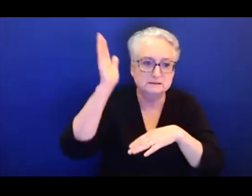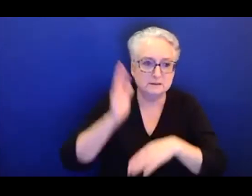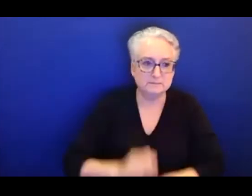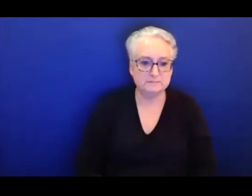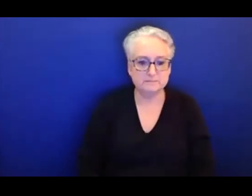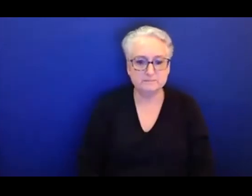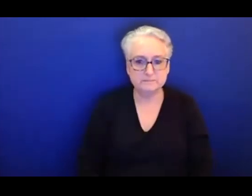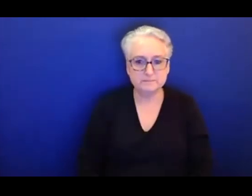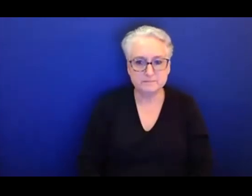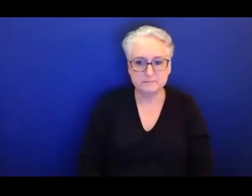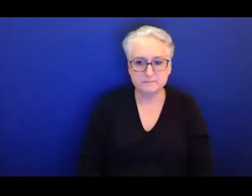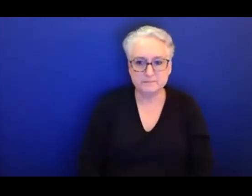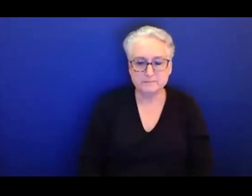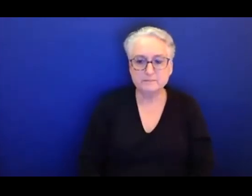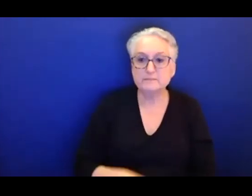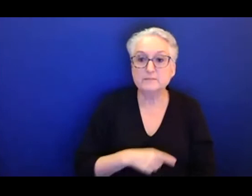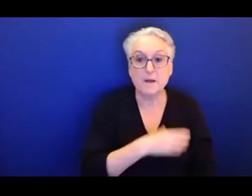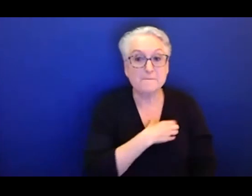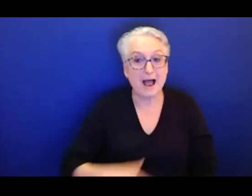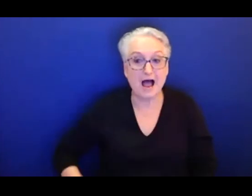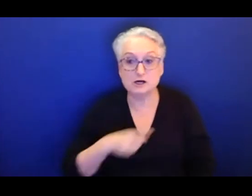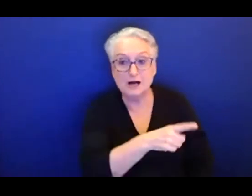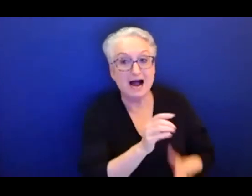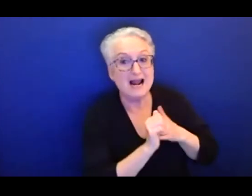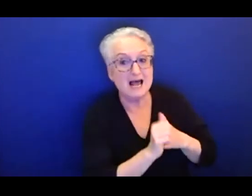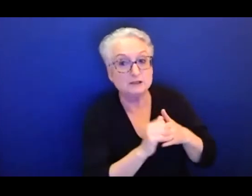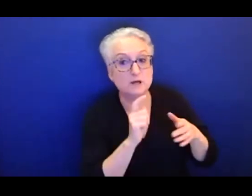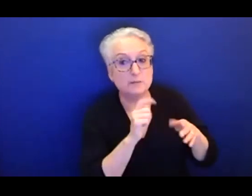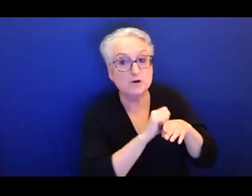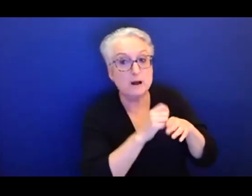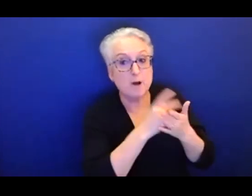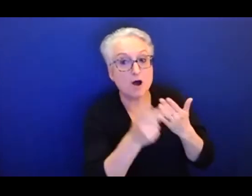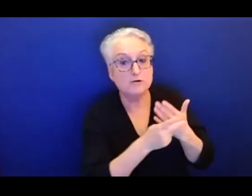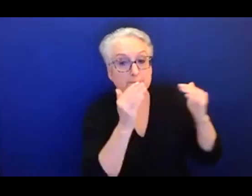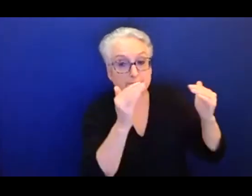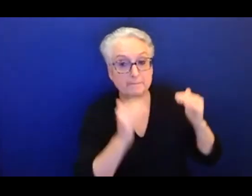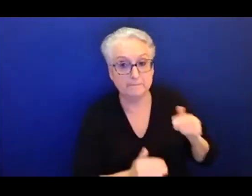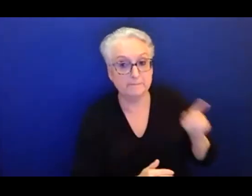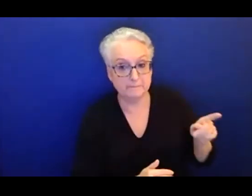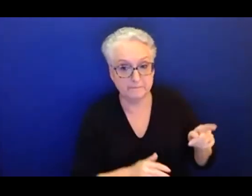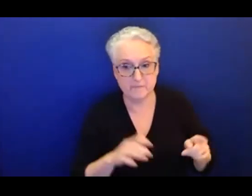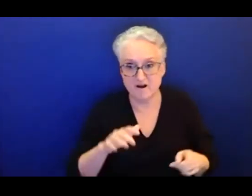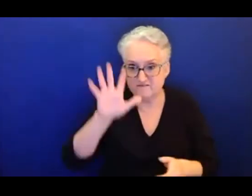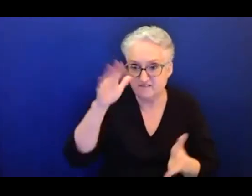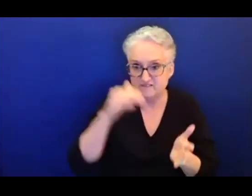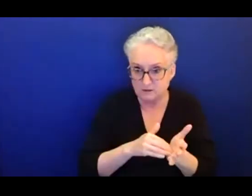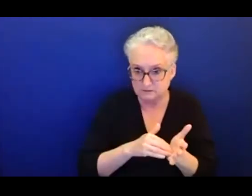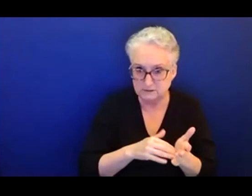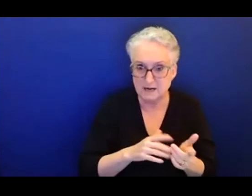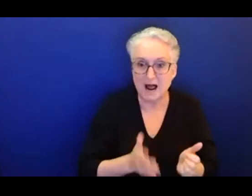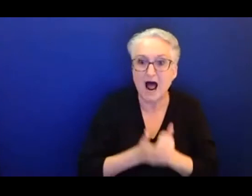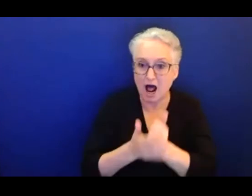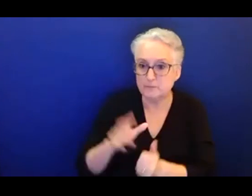Program, $5,000 to assist 30 persons. We've had, last year, we